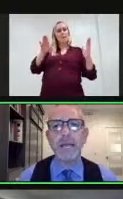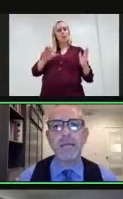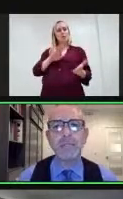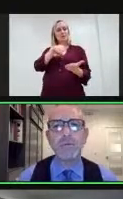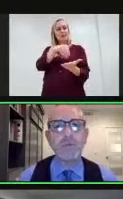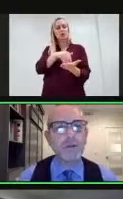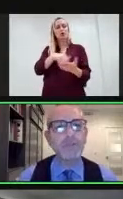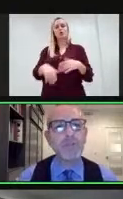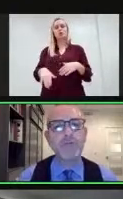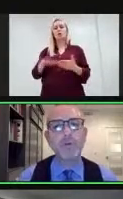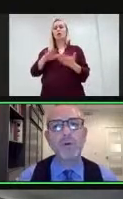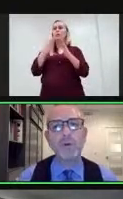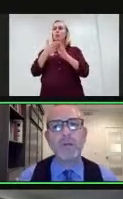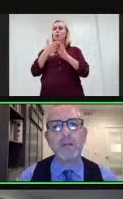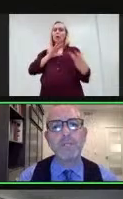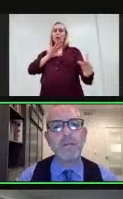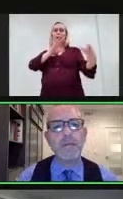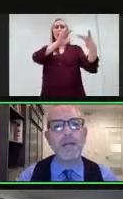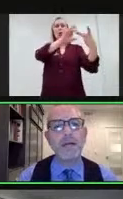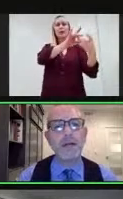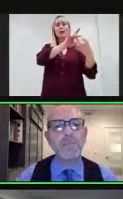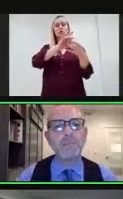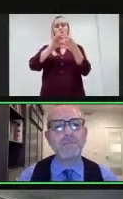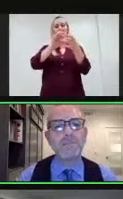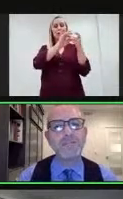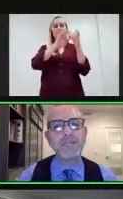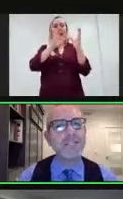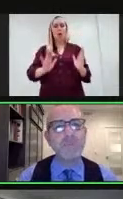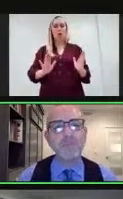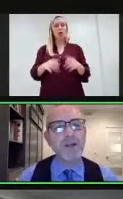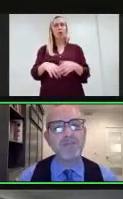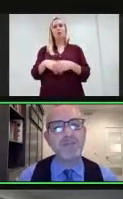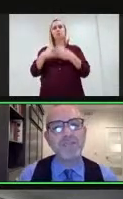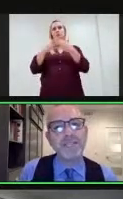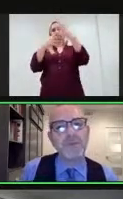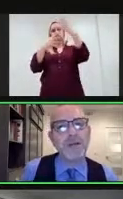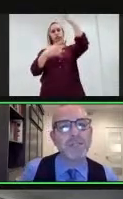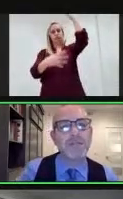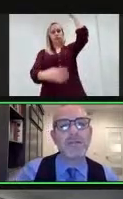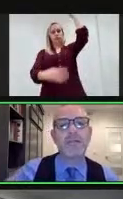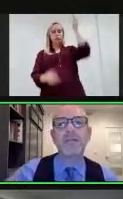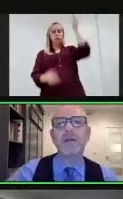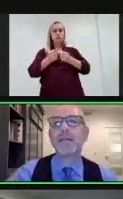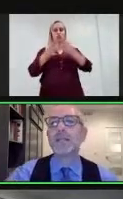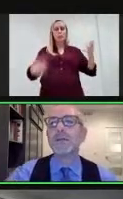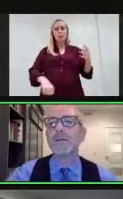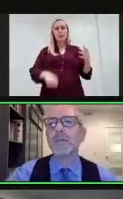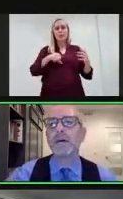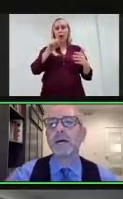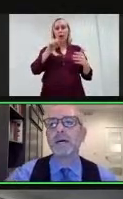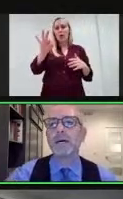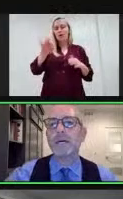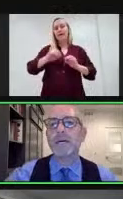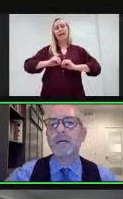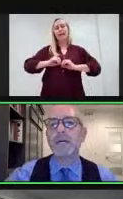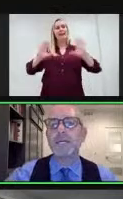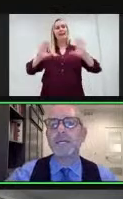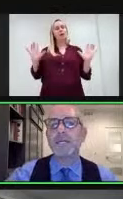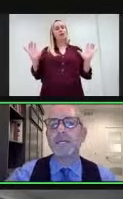community school outreach coordinators. There's a lot to be proud of in Salem-Keizer, and a clearly